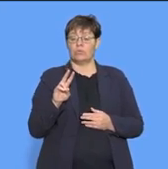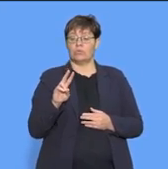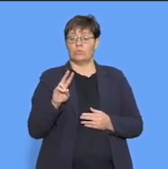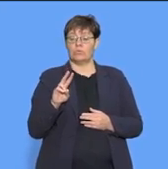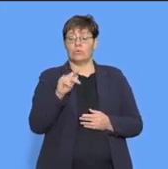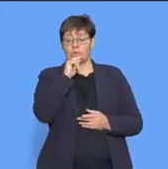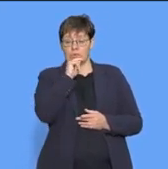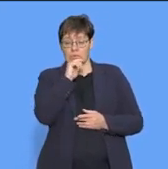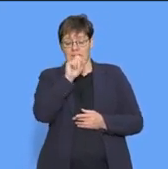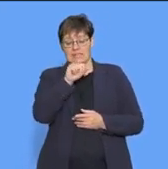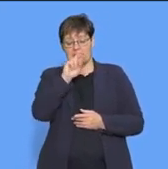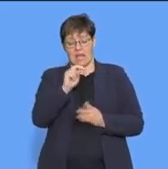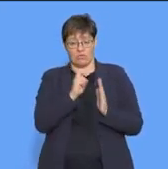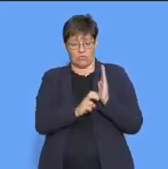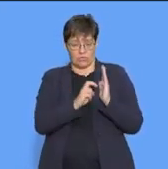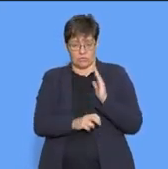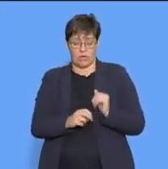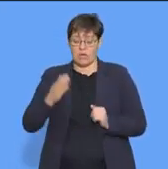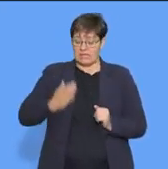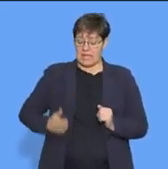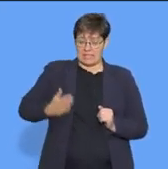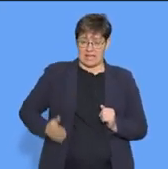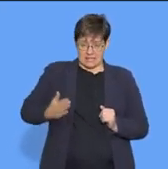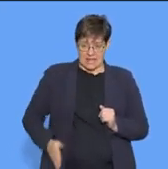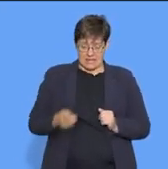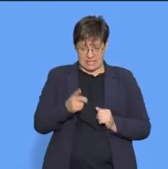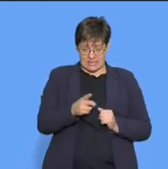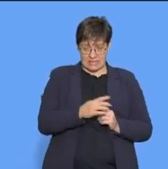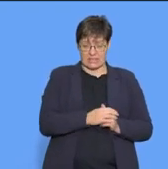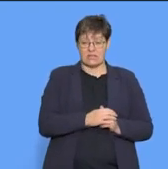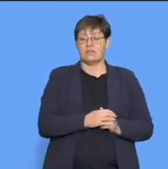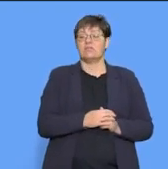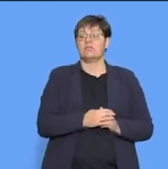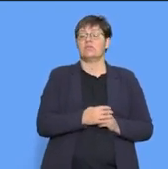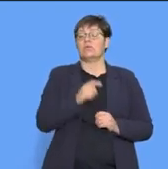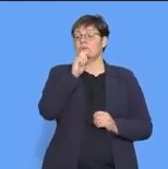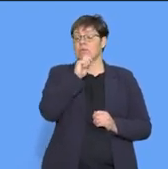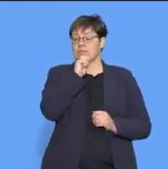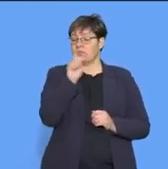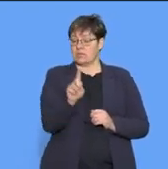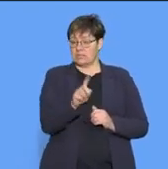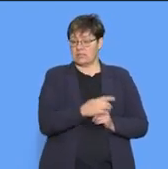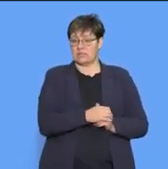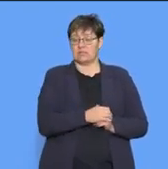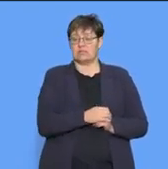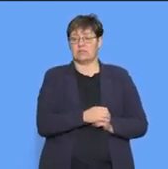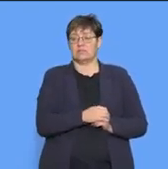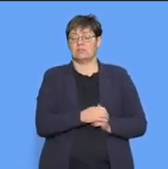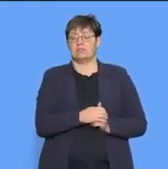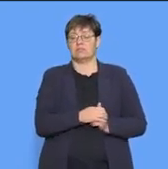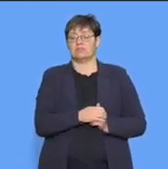use sine rule. Because we've got side, side, side in that triangle, we're going to have to calculate,